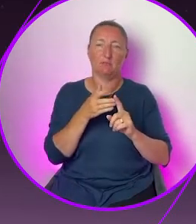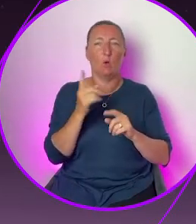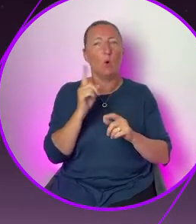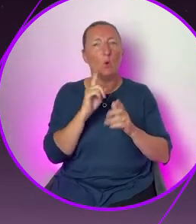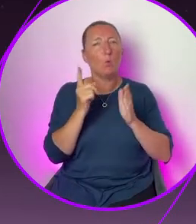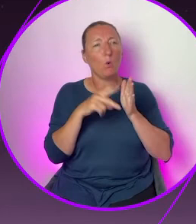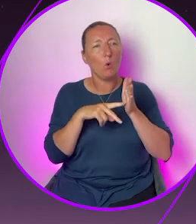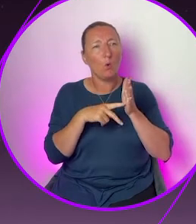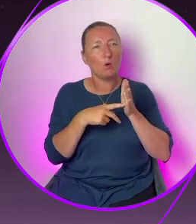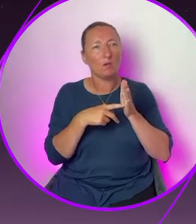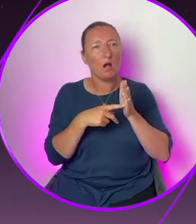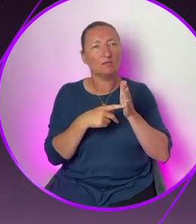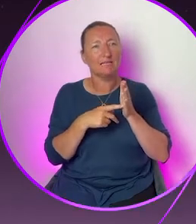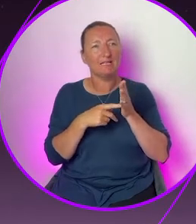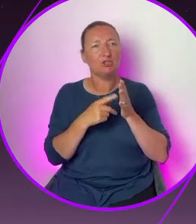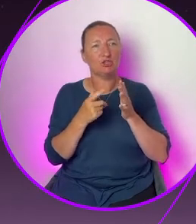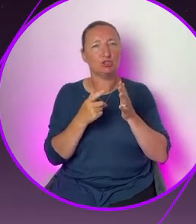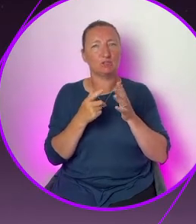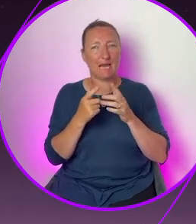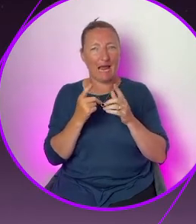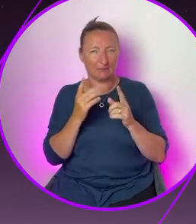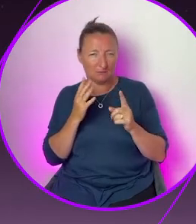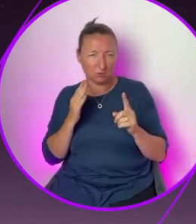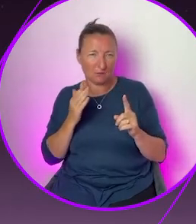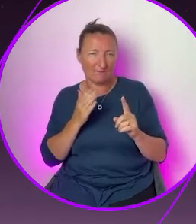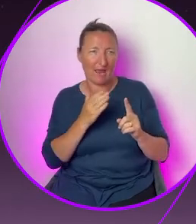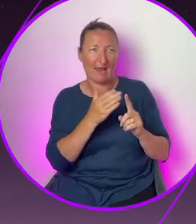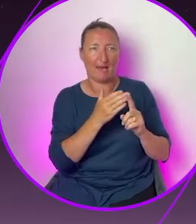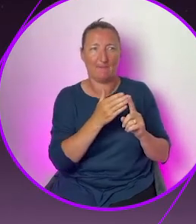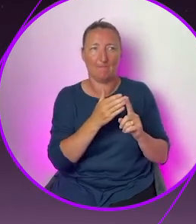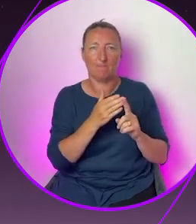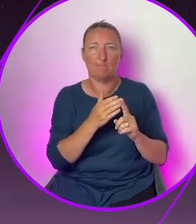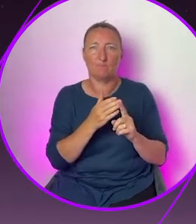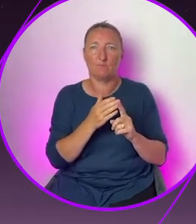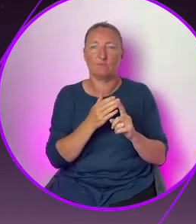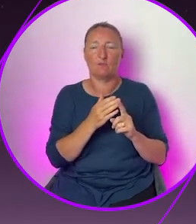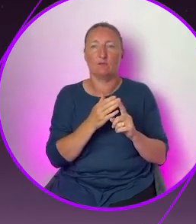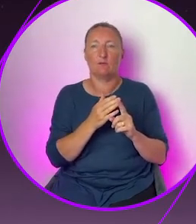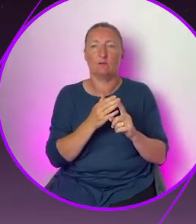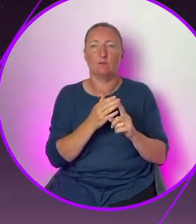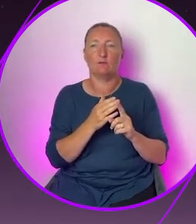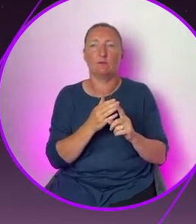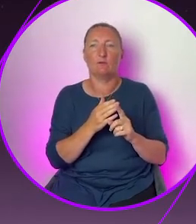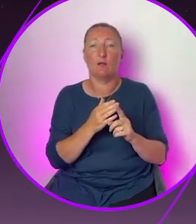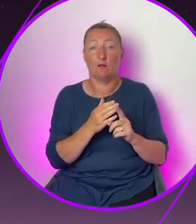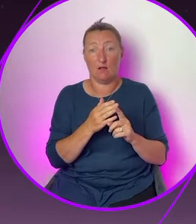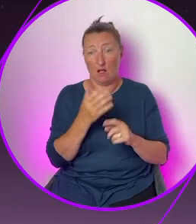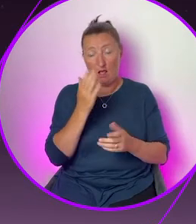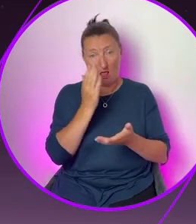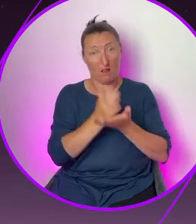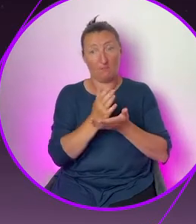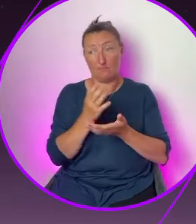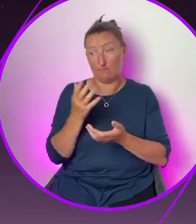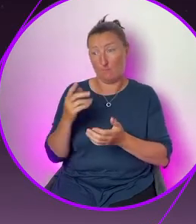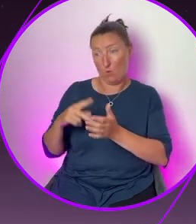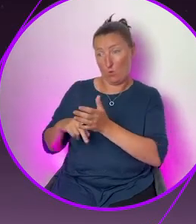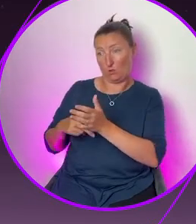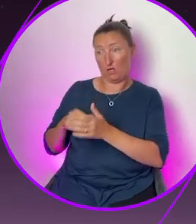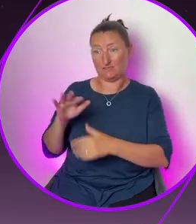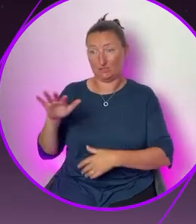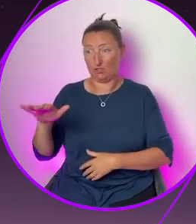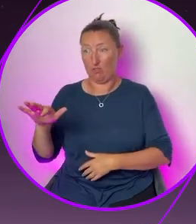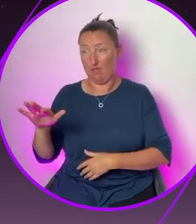can pursue is a really important, it's an implicit way of getting to that, is that there are organizations that have